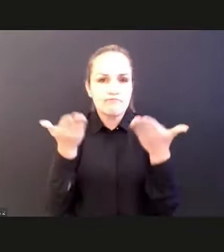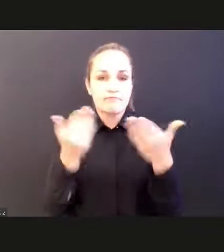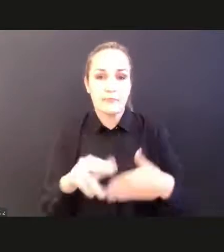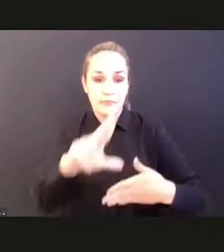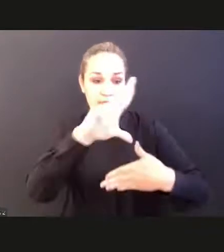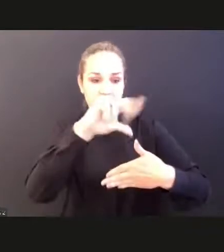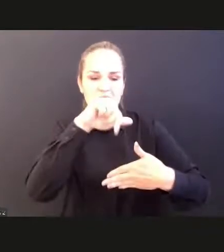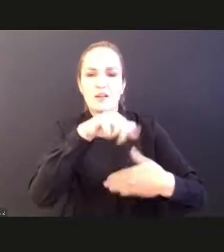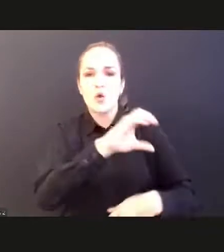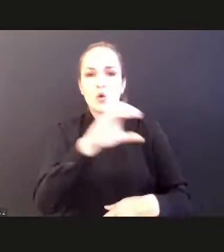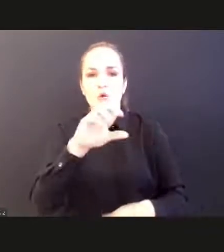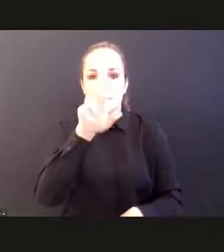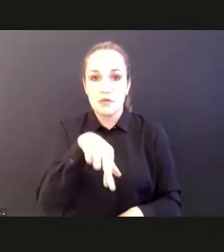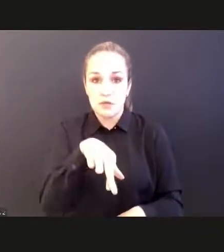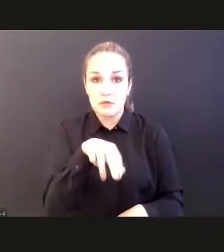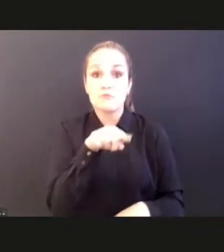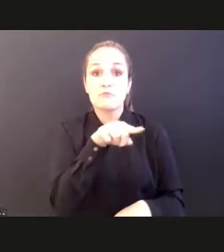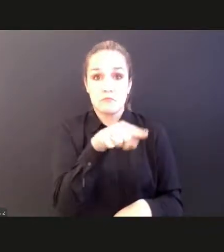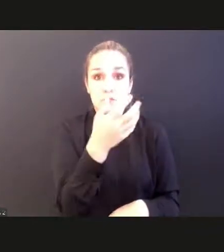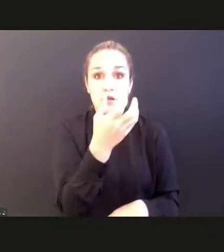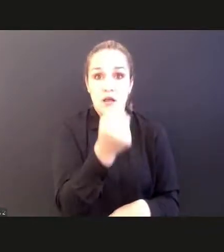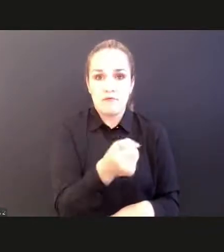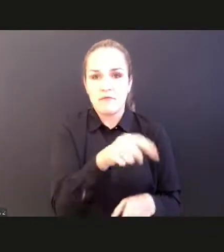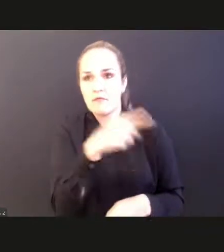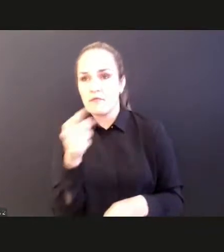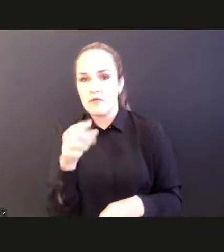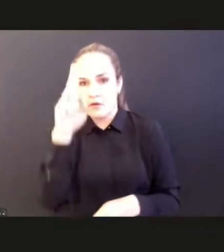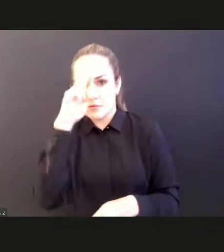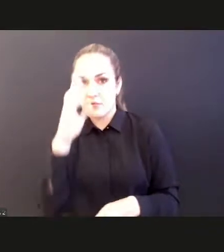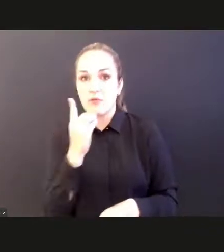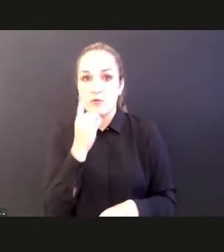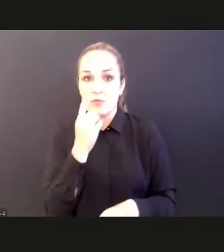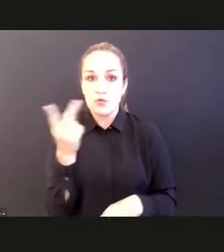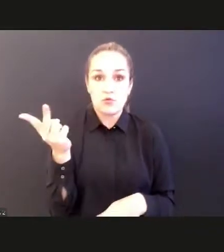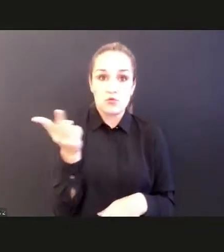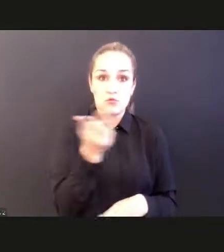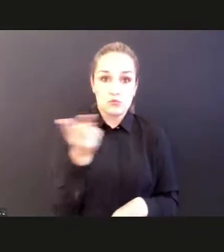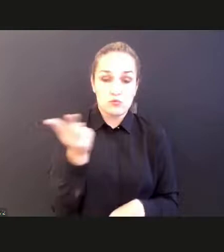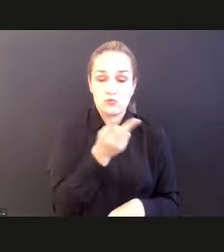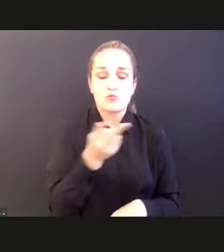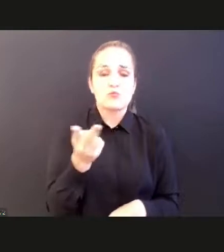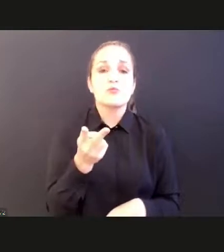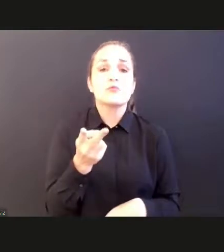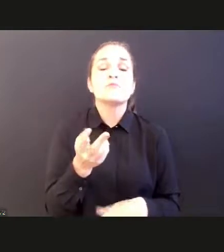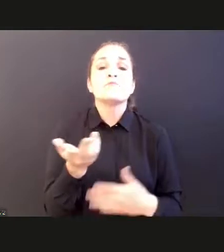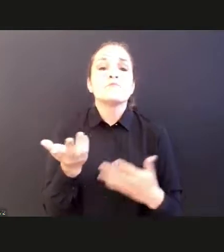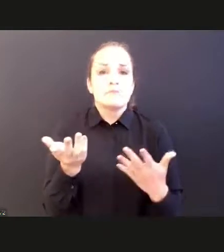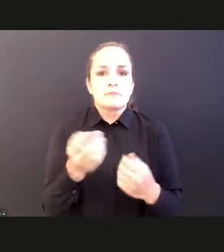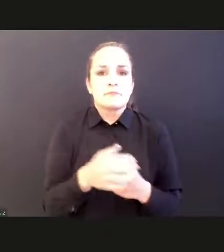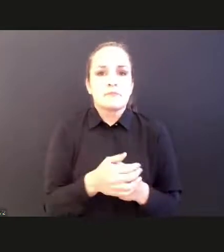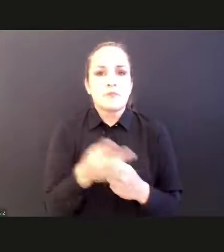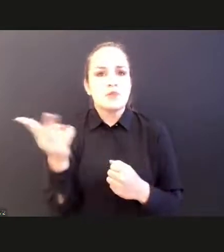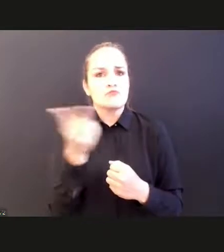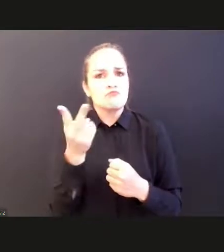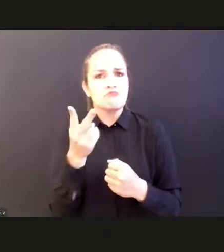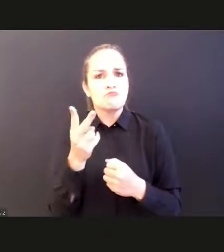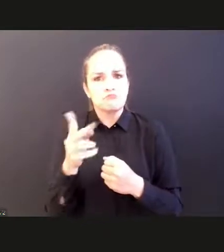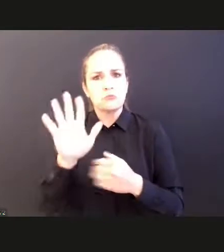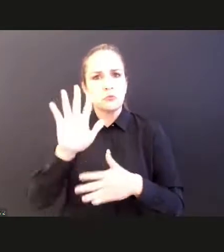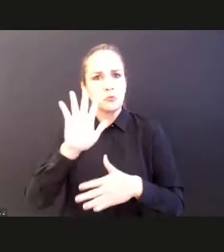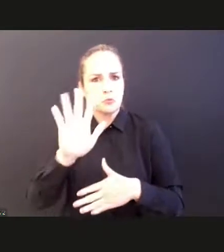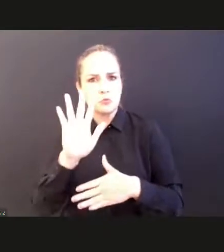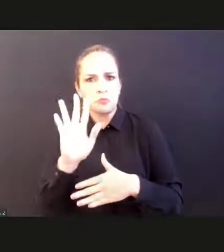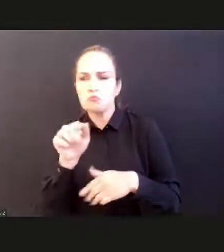and the Dominican Republic form two interesting cases in this area.